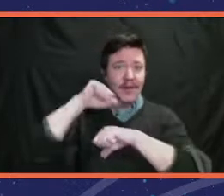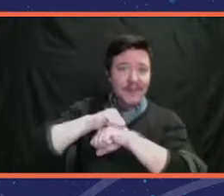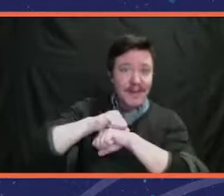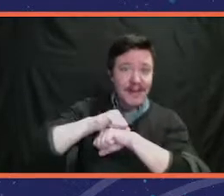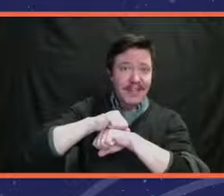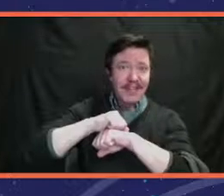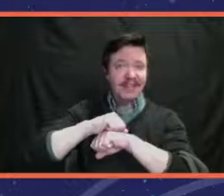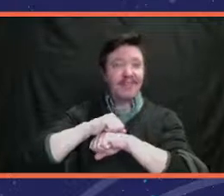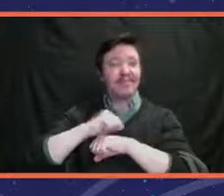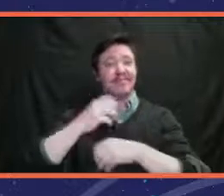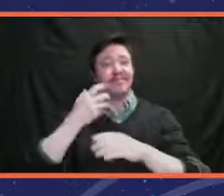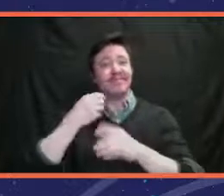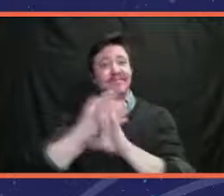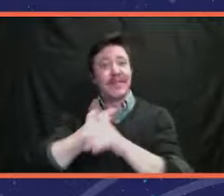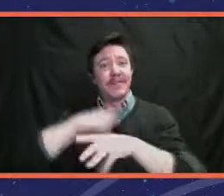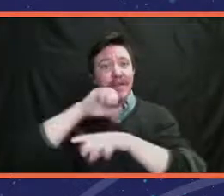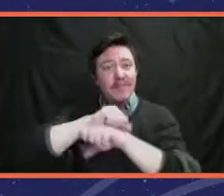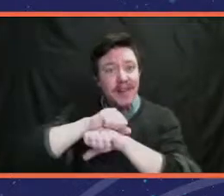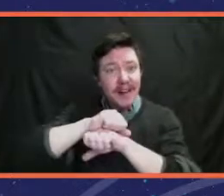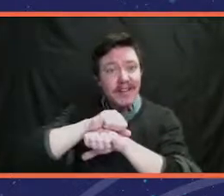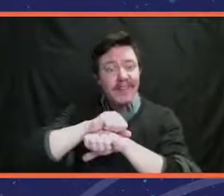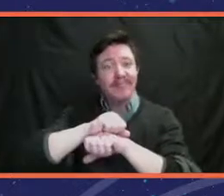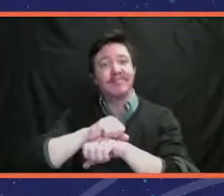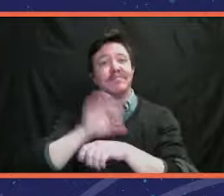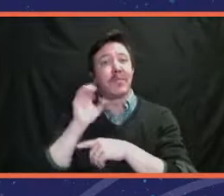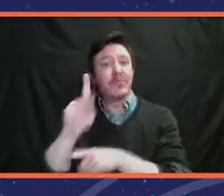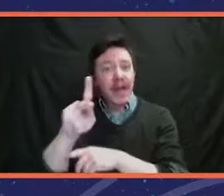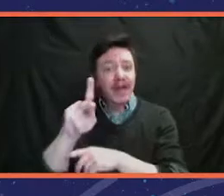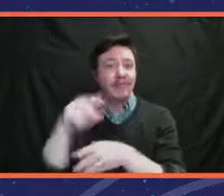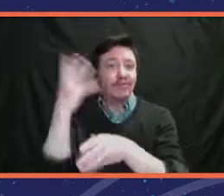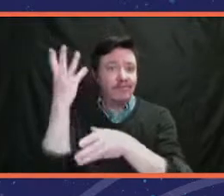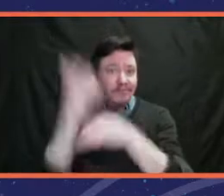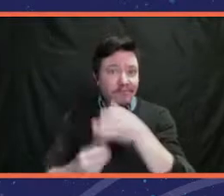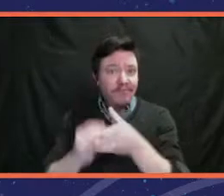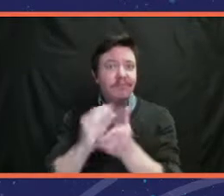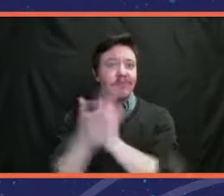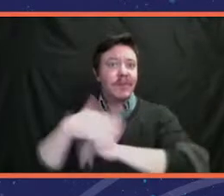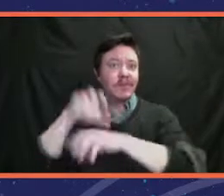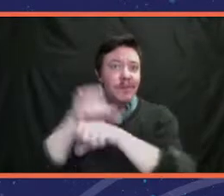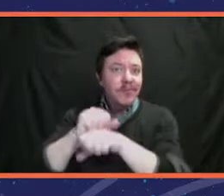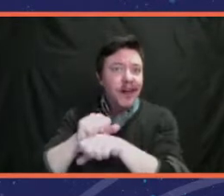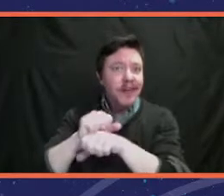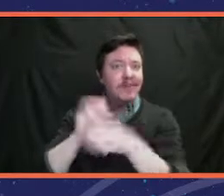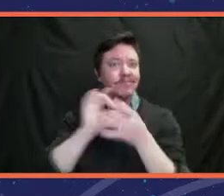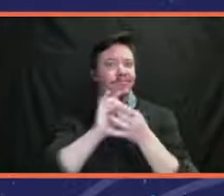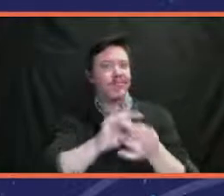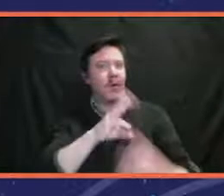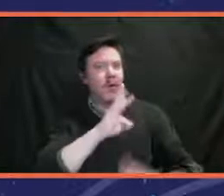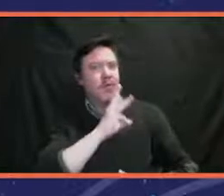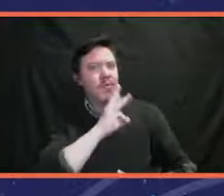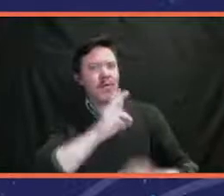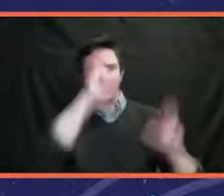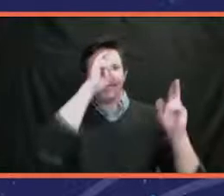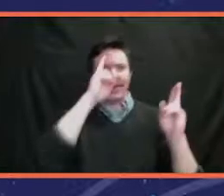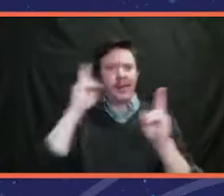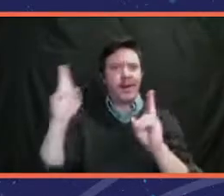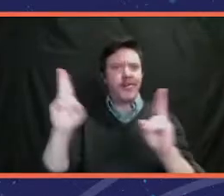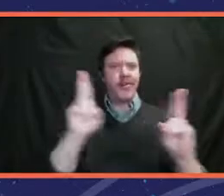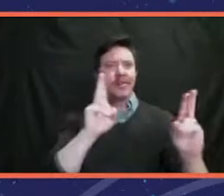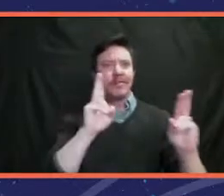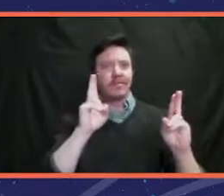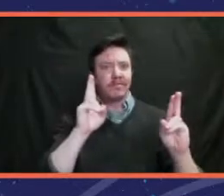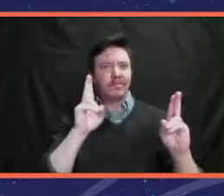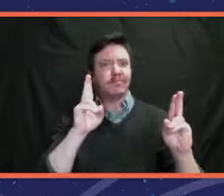rocks, we are part of water, like, and just really honoring that connection to this inherent connection to